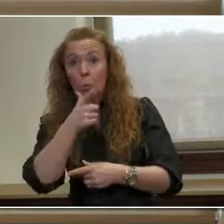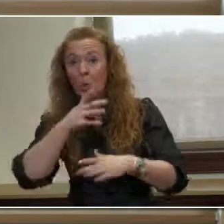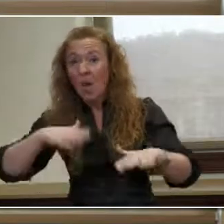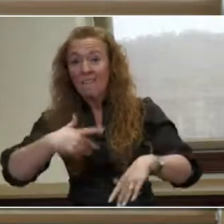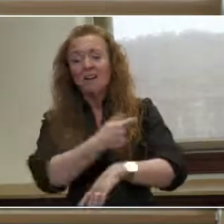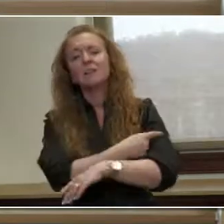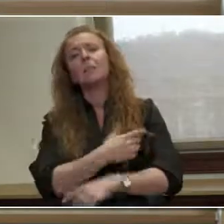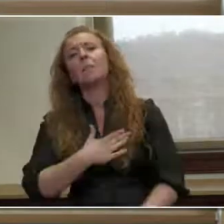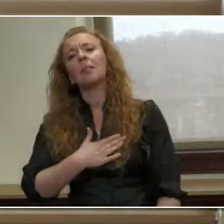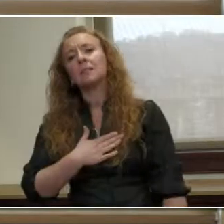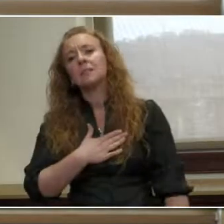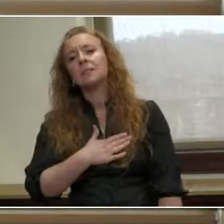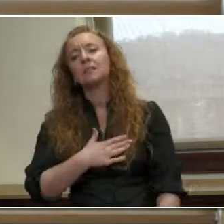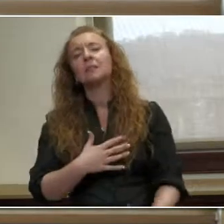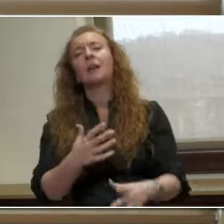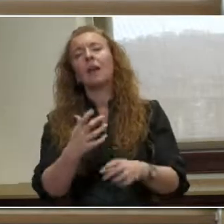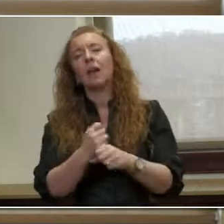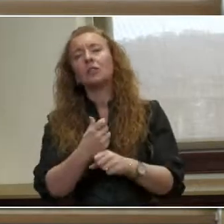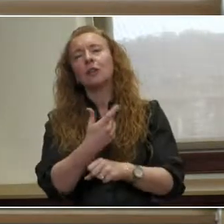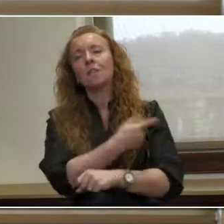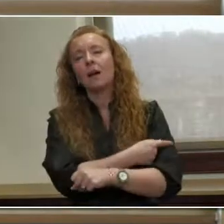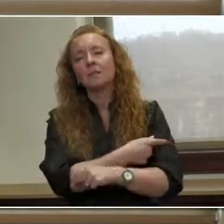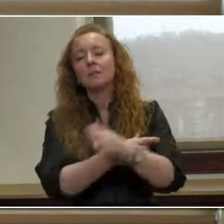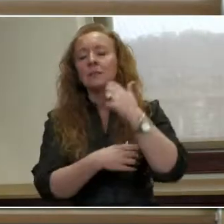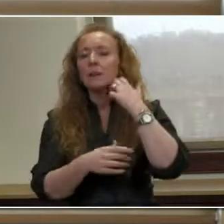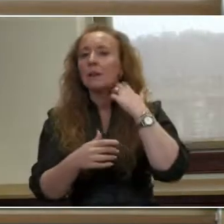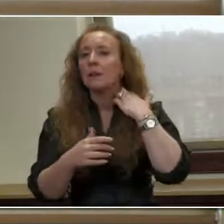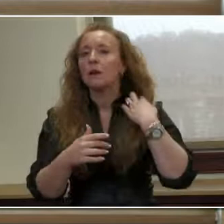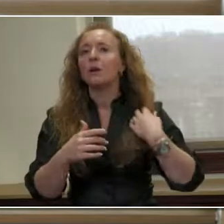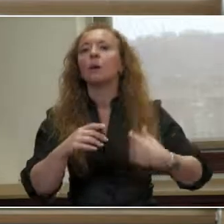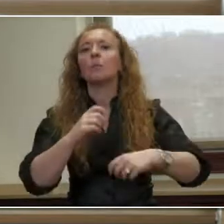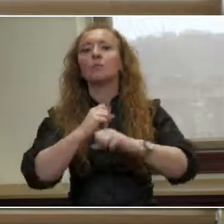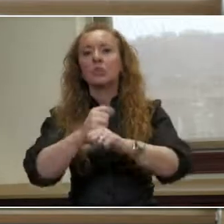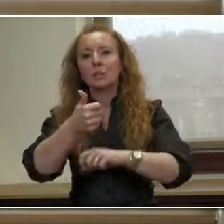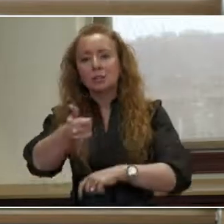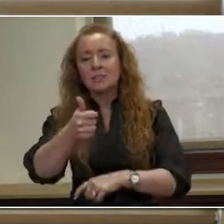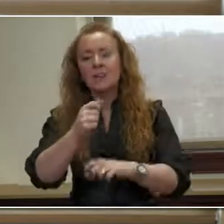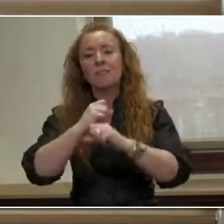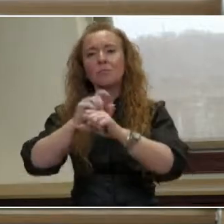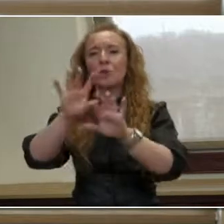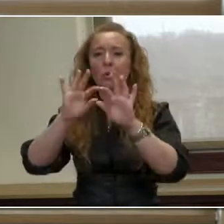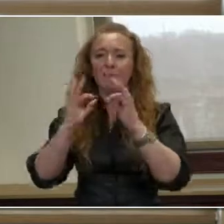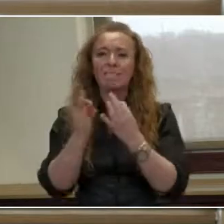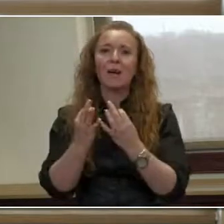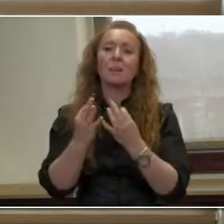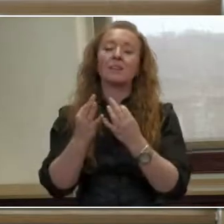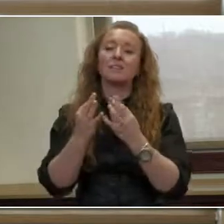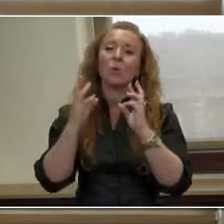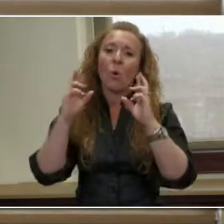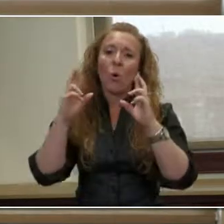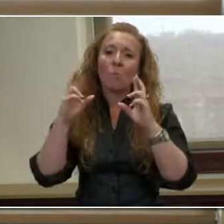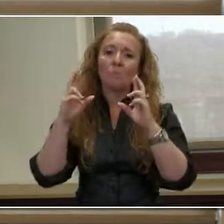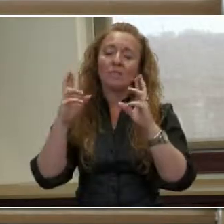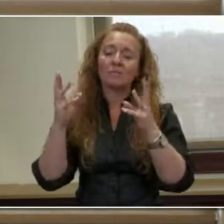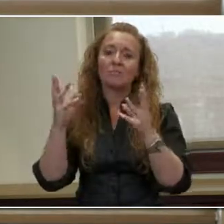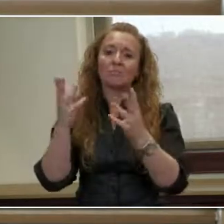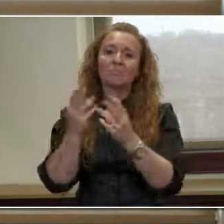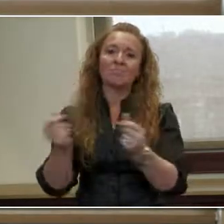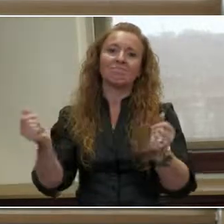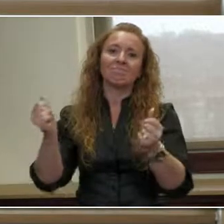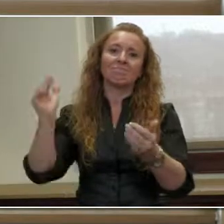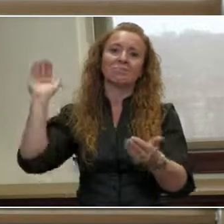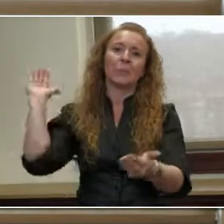vaccinated, please get vaccinated. Protect yourself, protect your families as we hopefully eradicate or